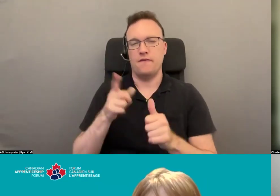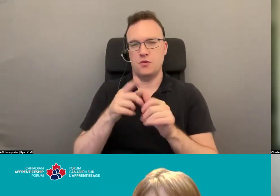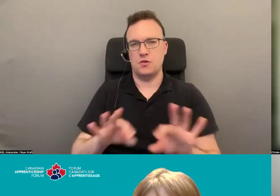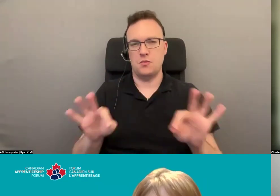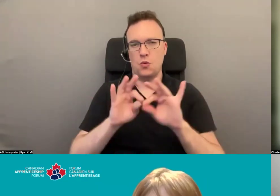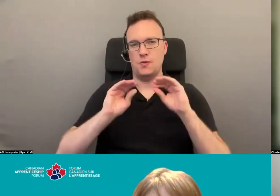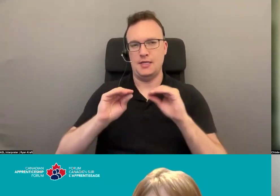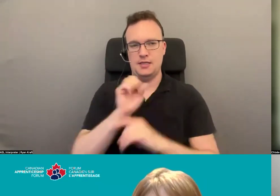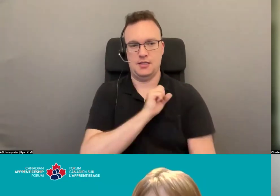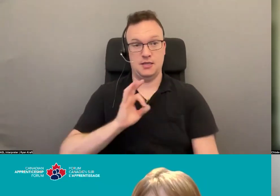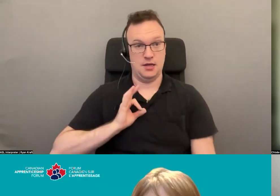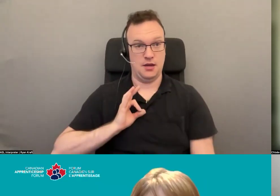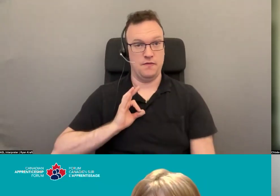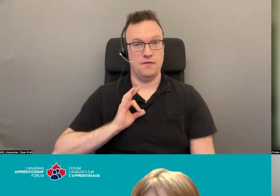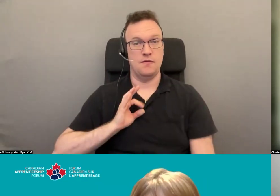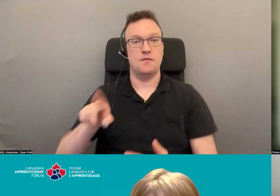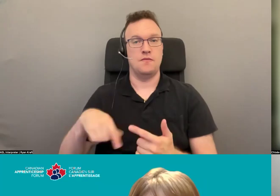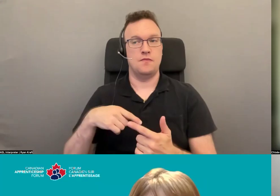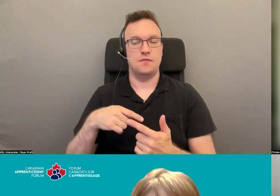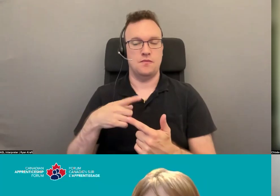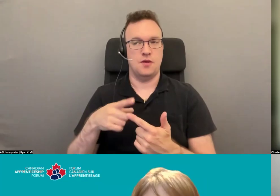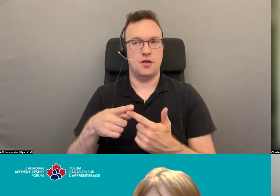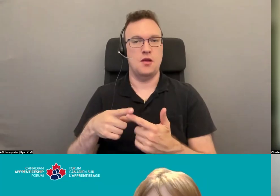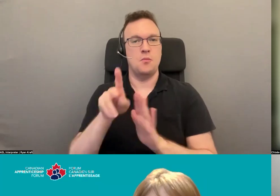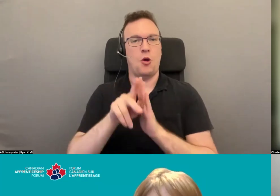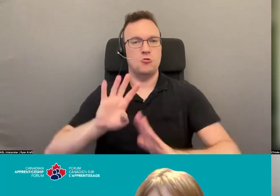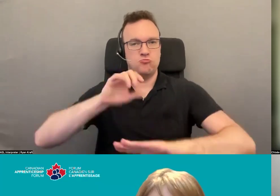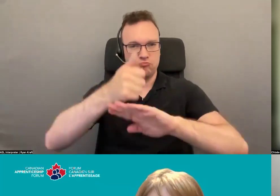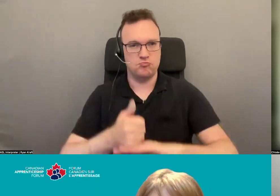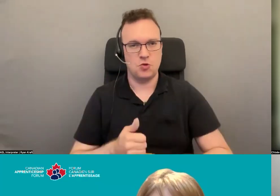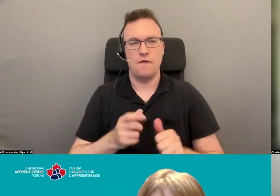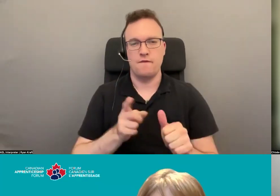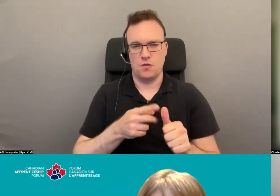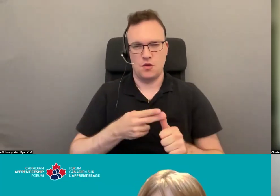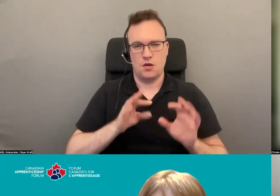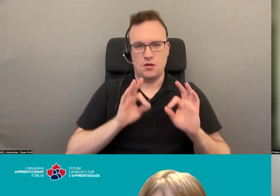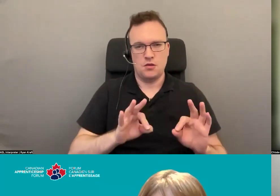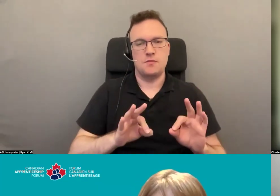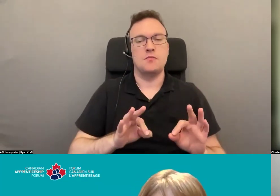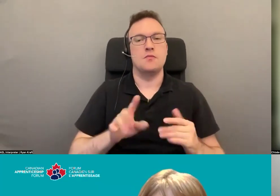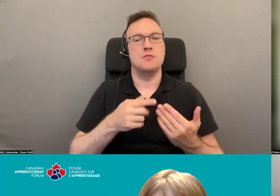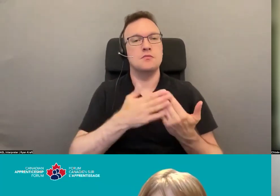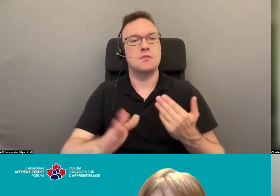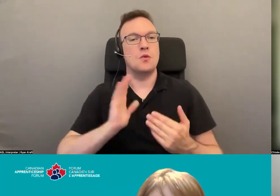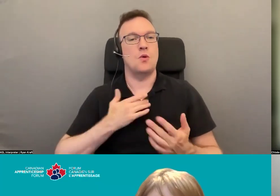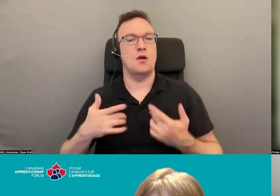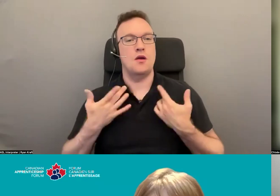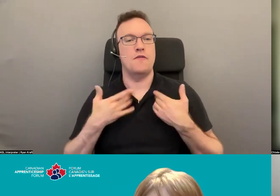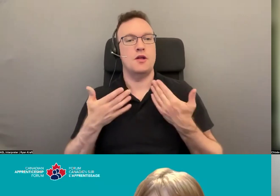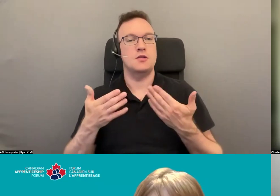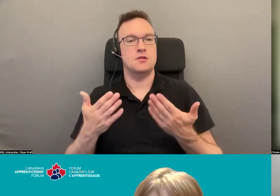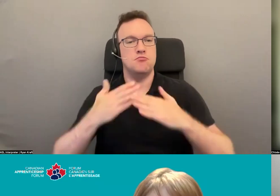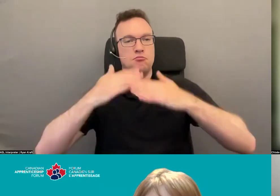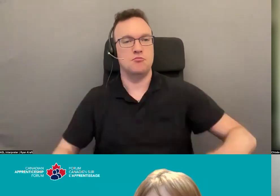place are going to be the first two steps that we take. And then we're definitely going to try to make our events more inclusive by